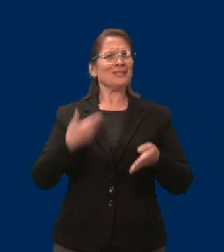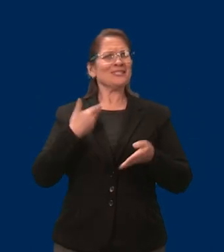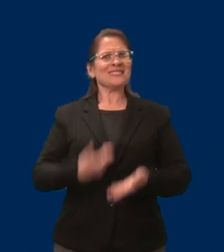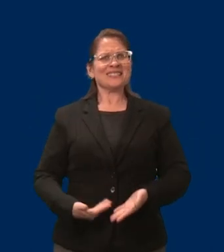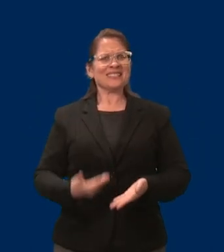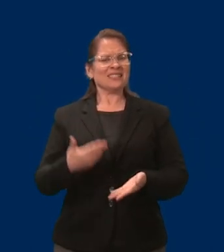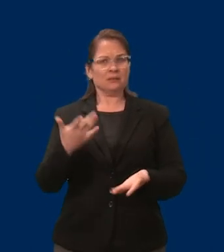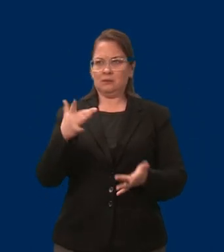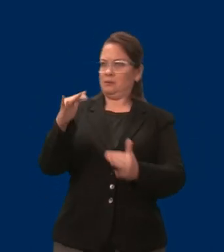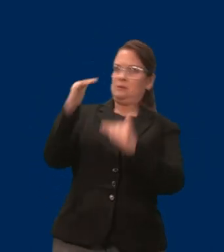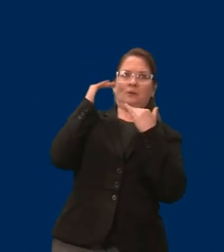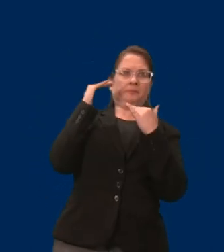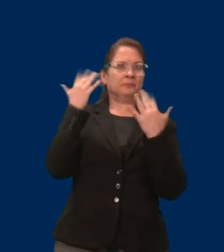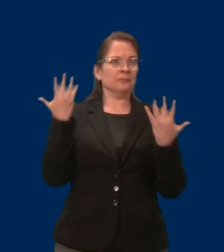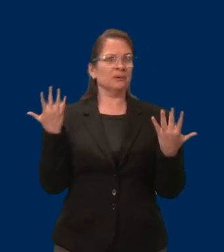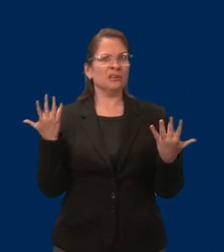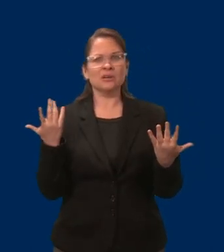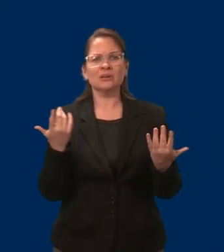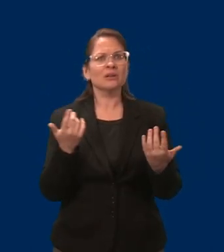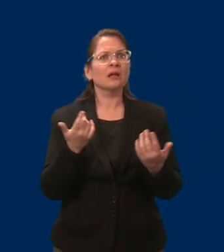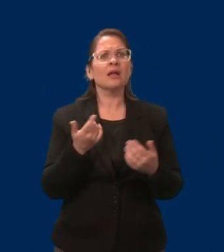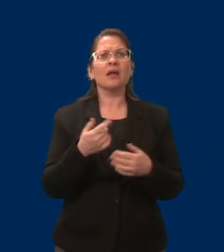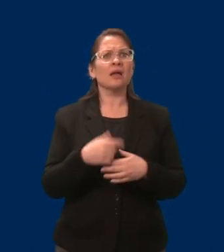$20,000 asset limit.